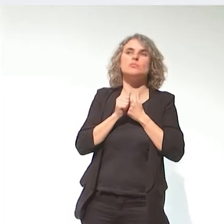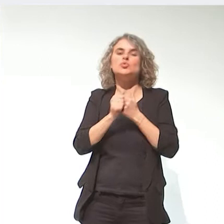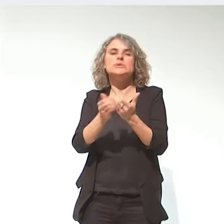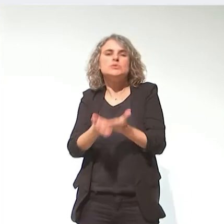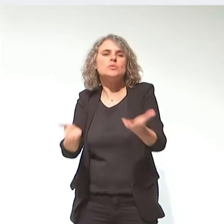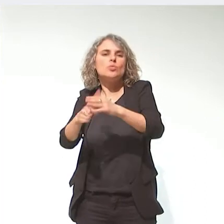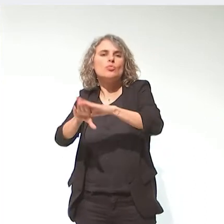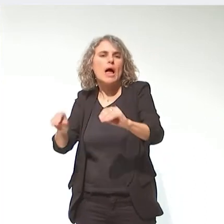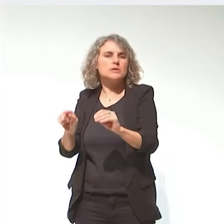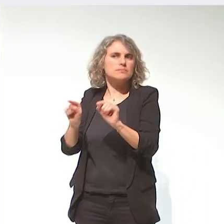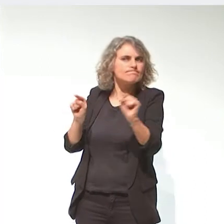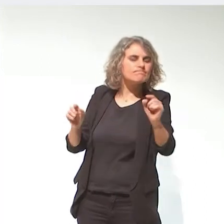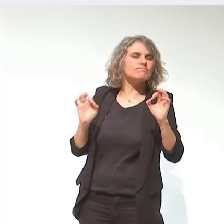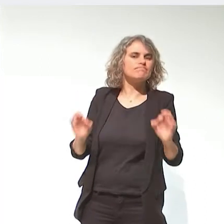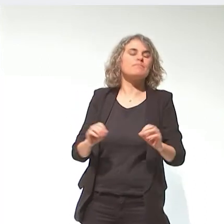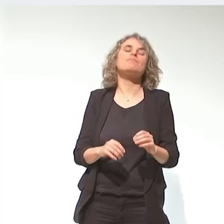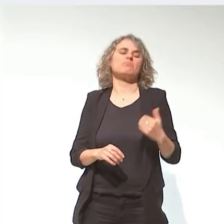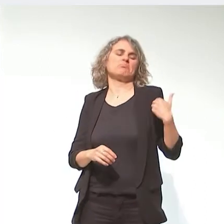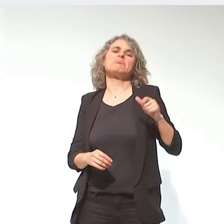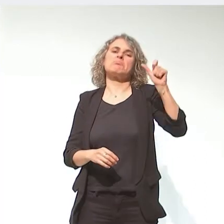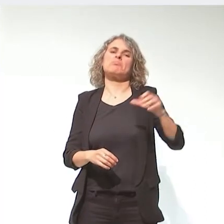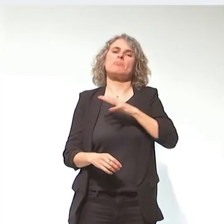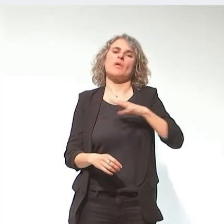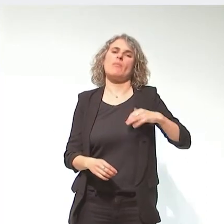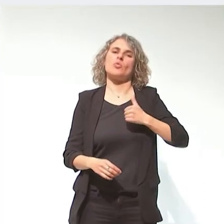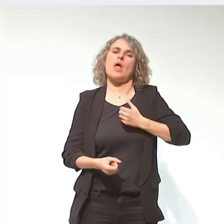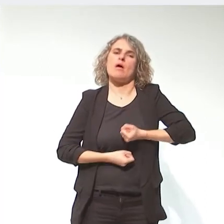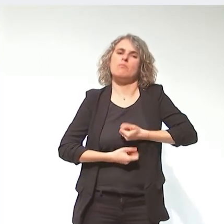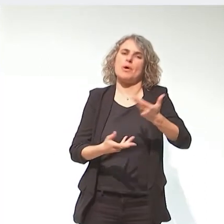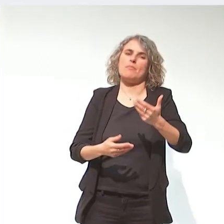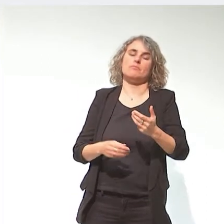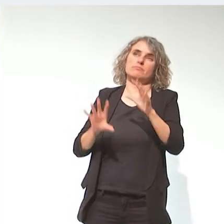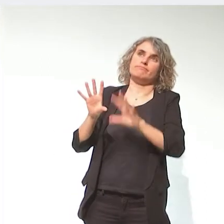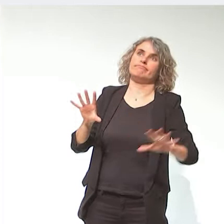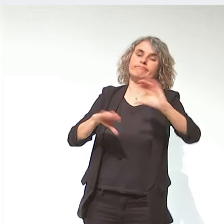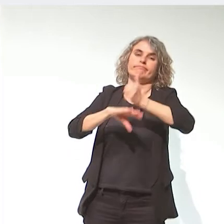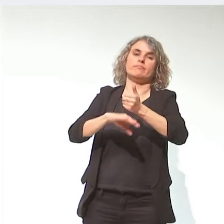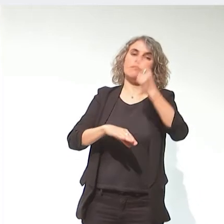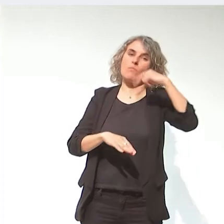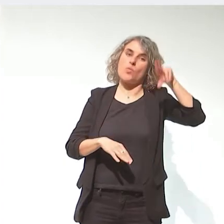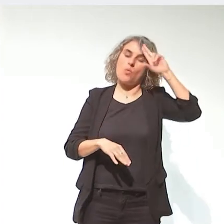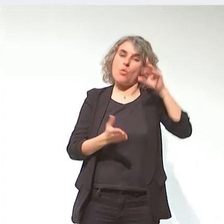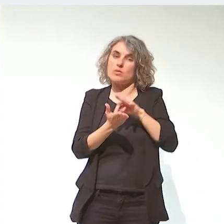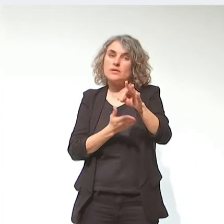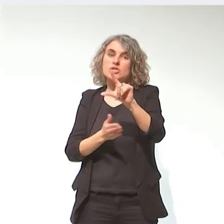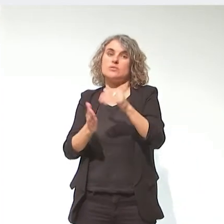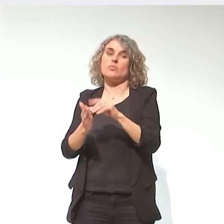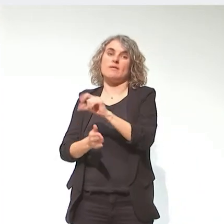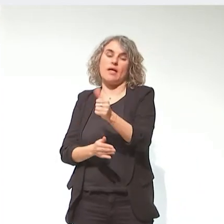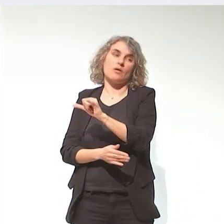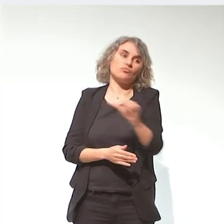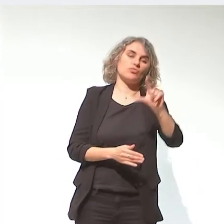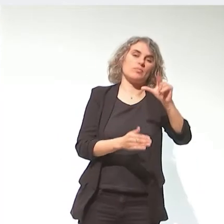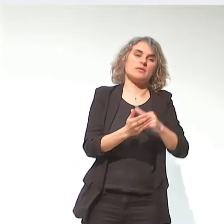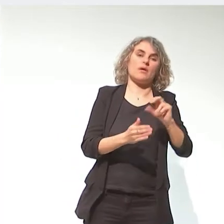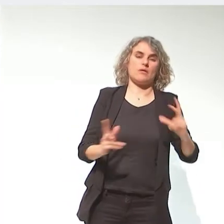that have been flagged up based on what you've said. Sophie Cluzel has said the European Union has set up